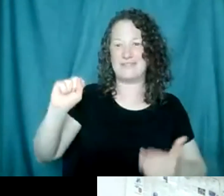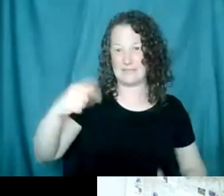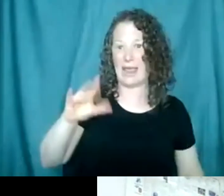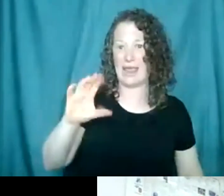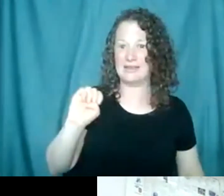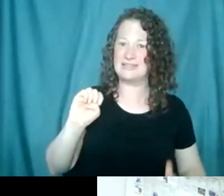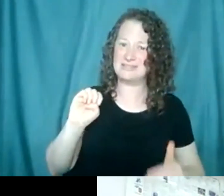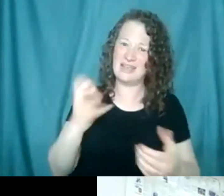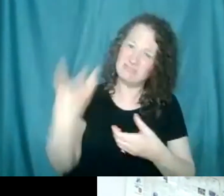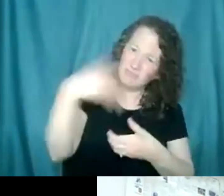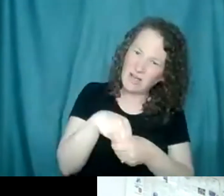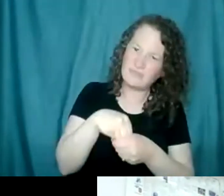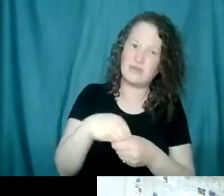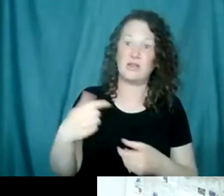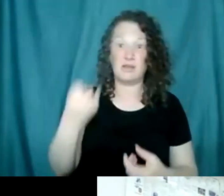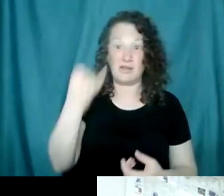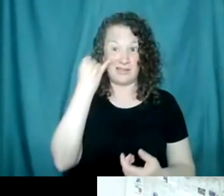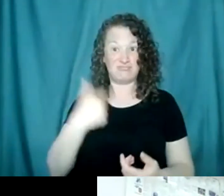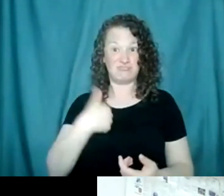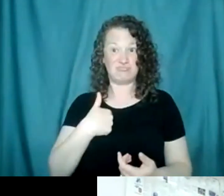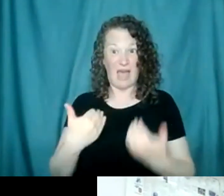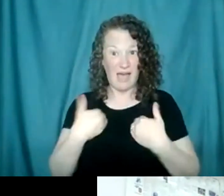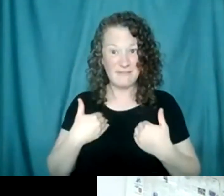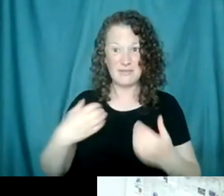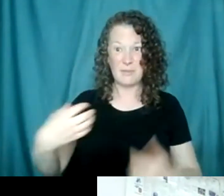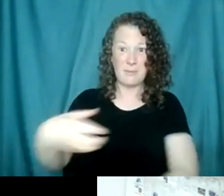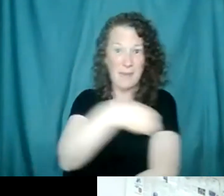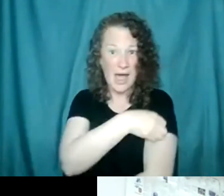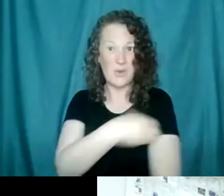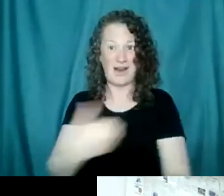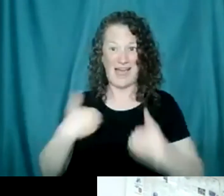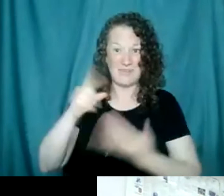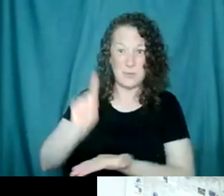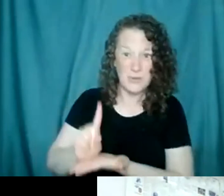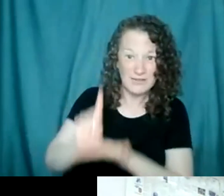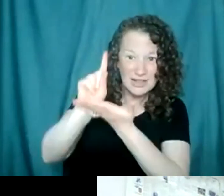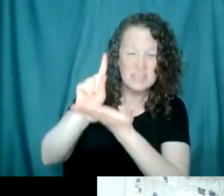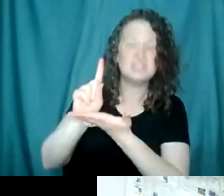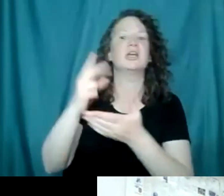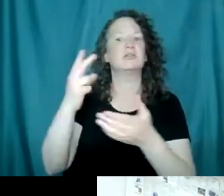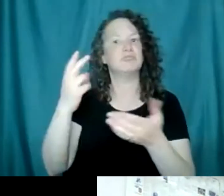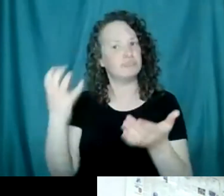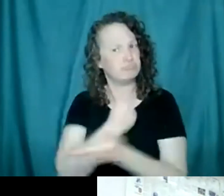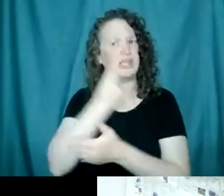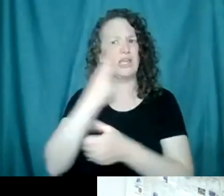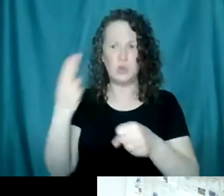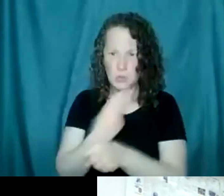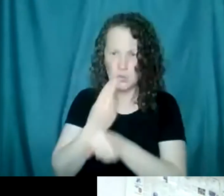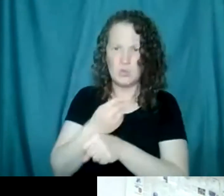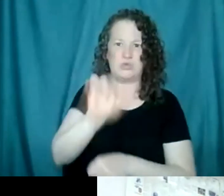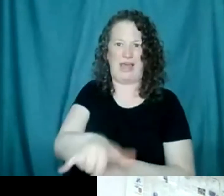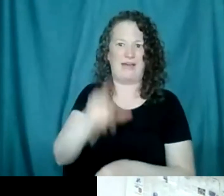that happen, we need to make sure that we're using that to help people and to listen to what people need,